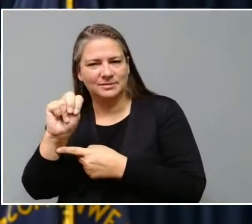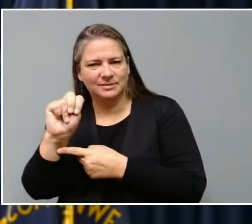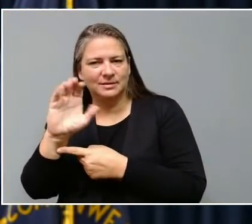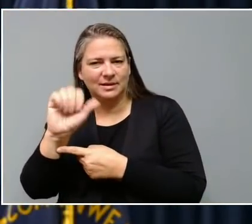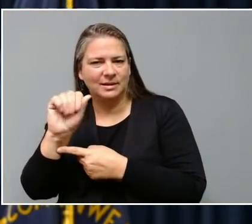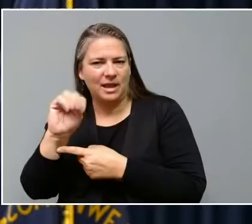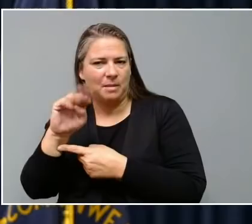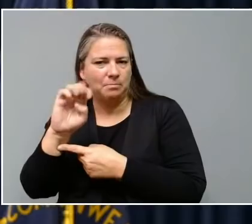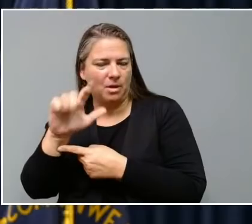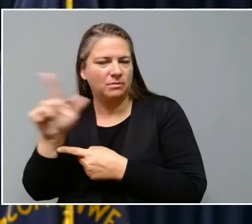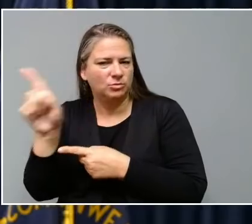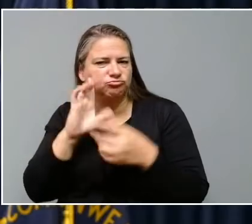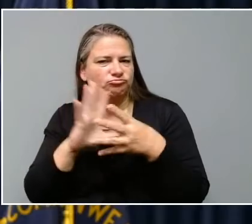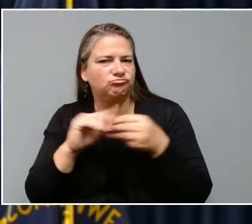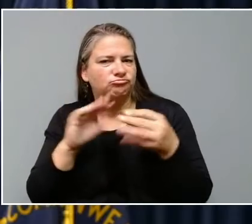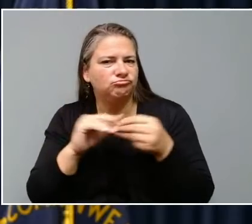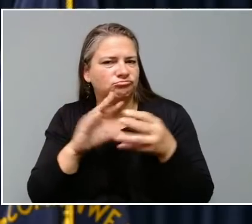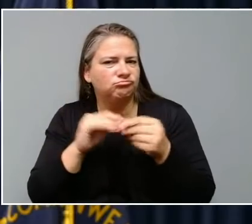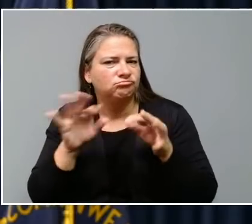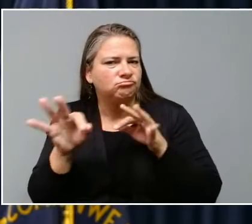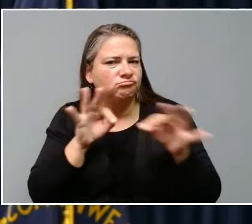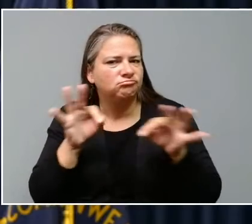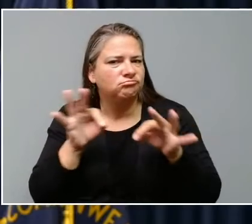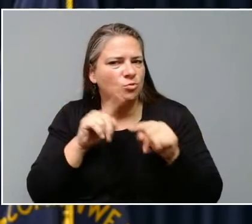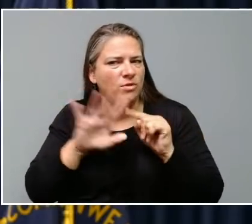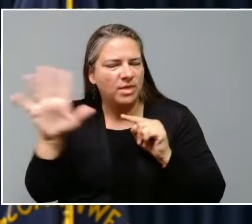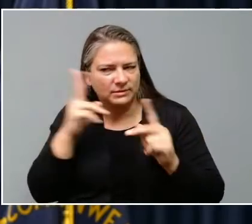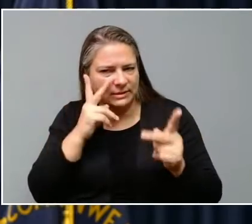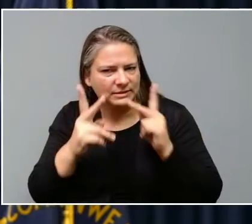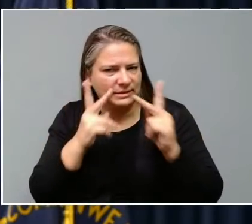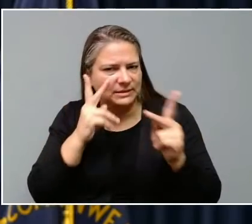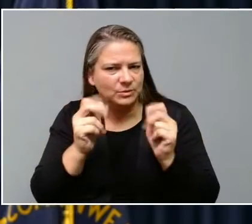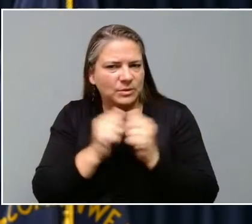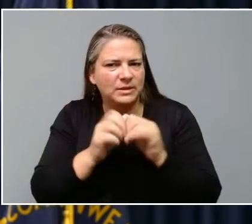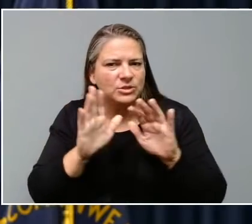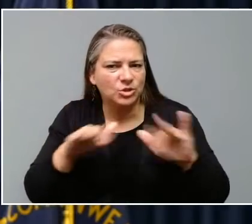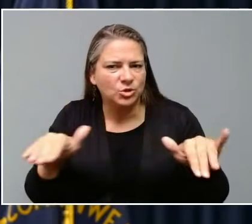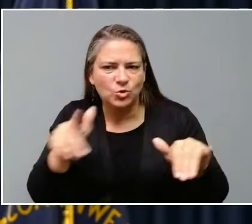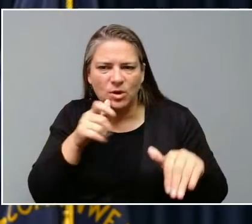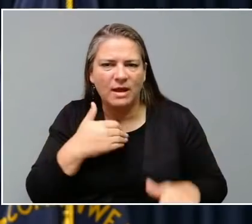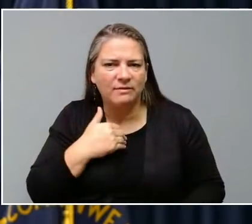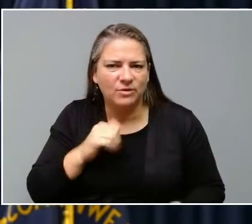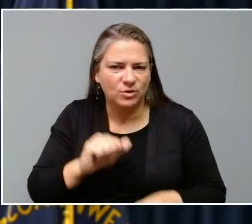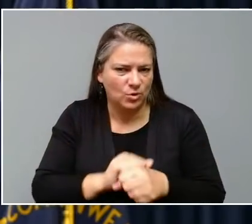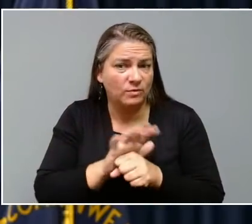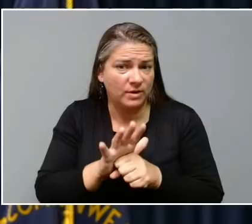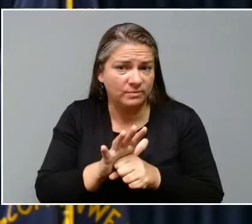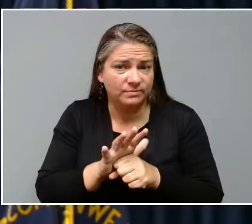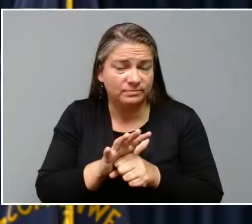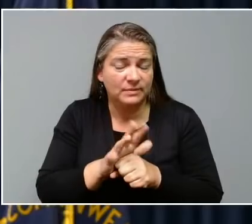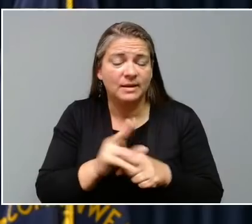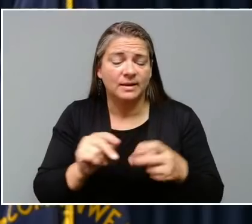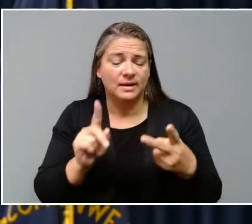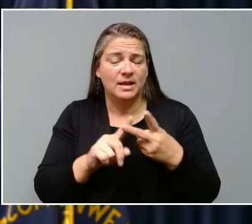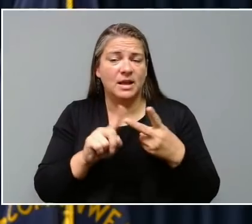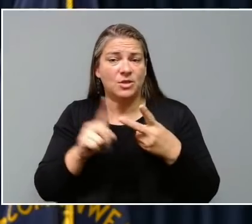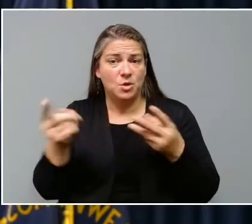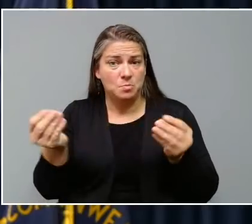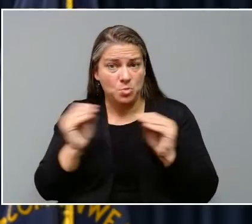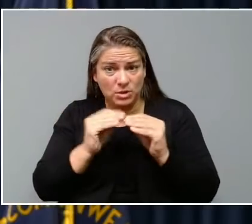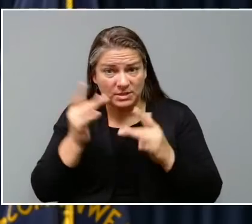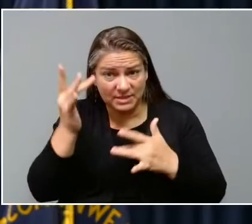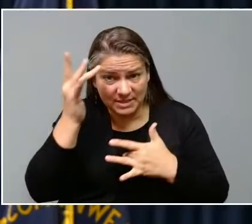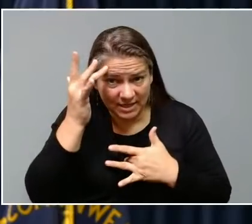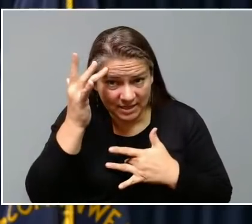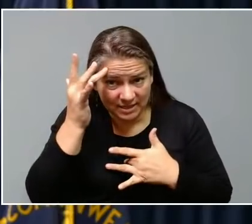tell you first that they're seeing a lot more kids with COVID, and second, that they're sicker, but third, that there